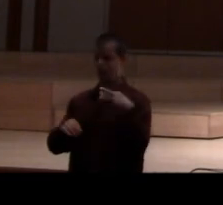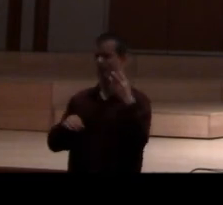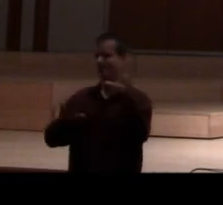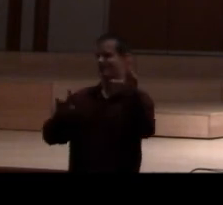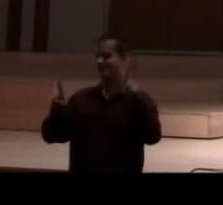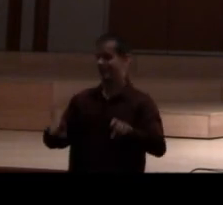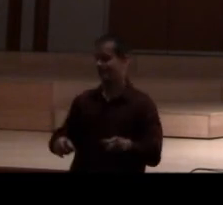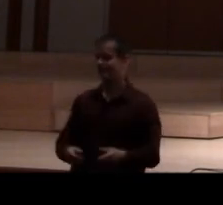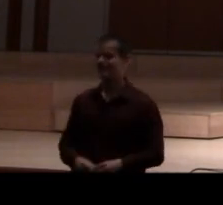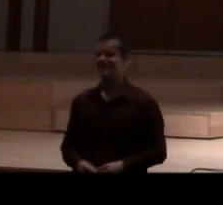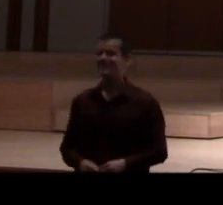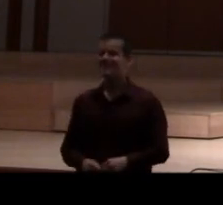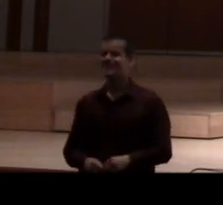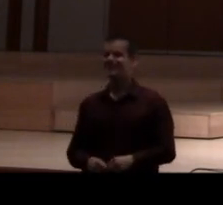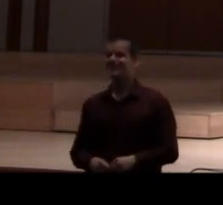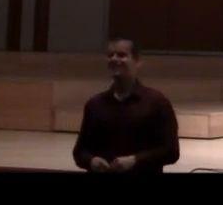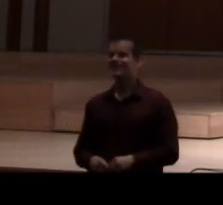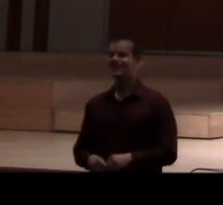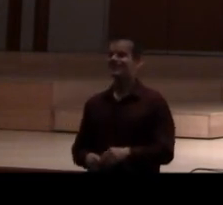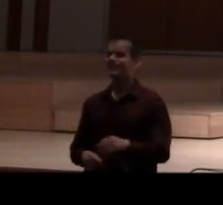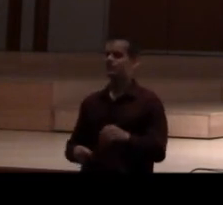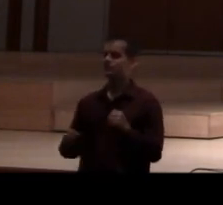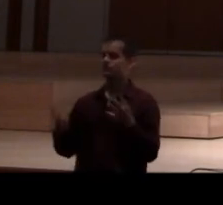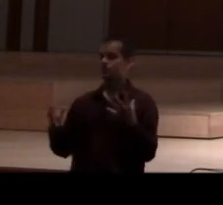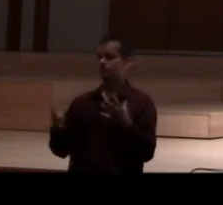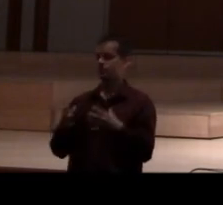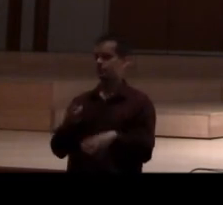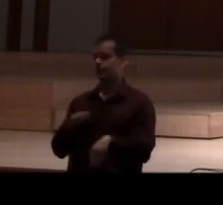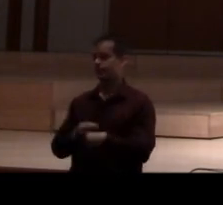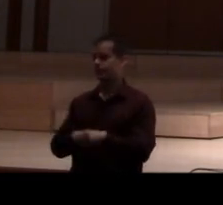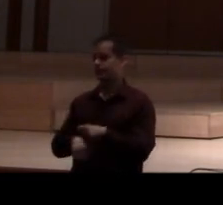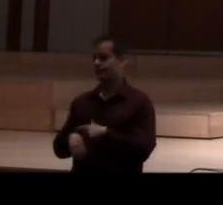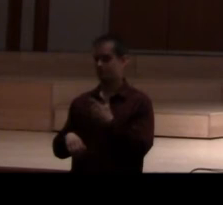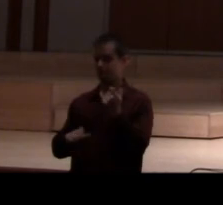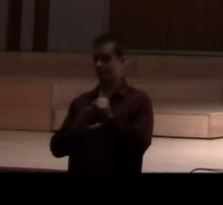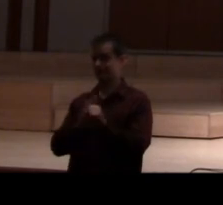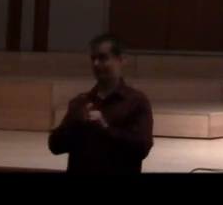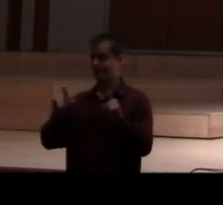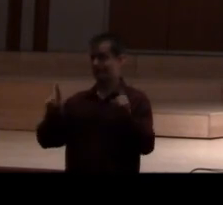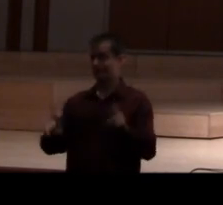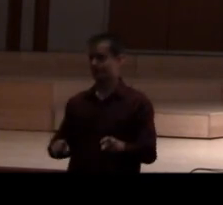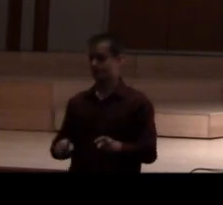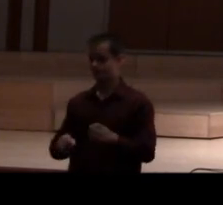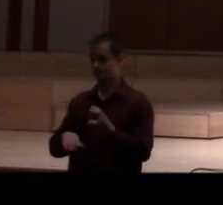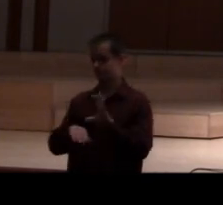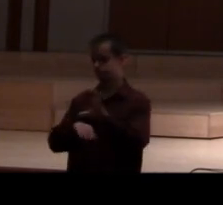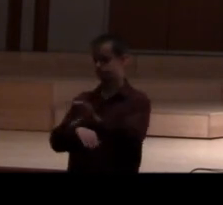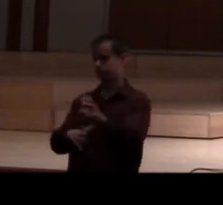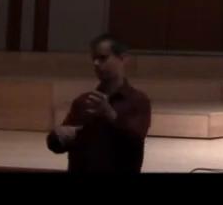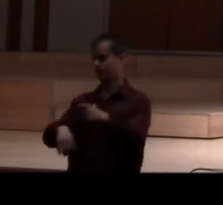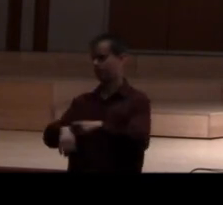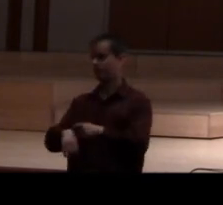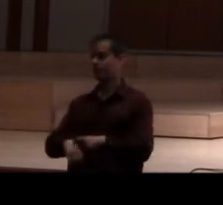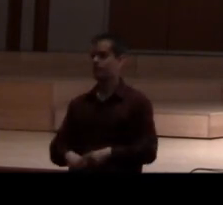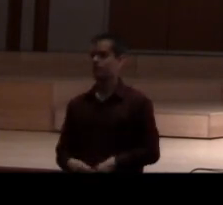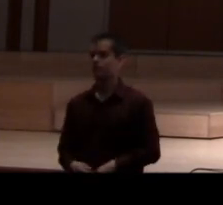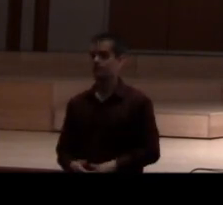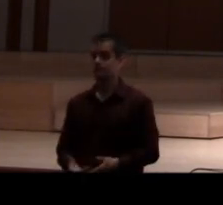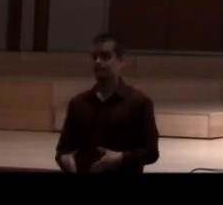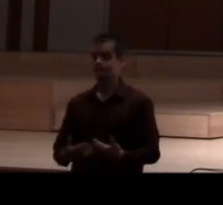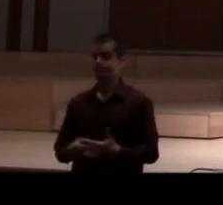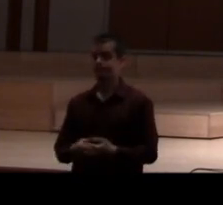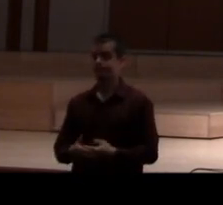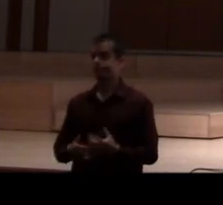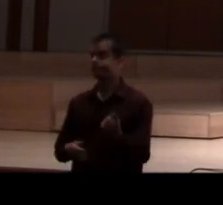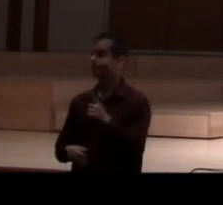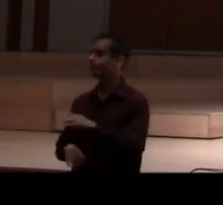I would, since there was tons of extra time, because being a state test and a lot of time being allotted, I would actually go to the computer and I